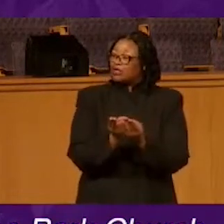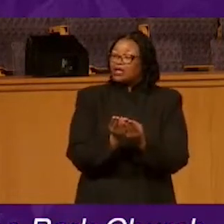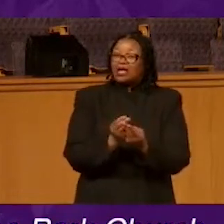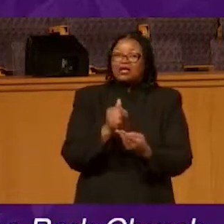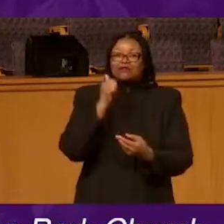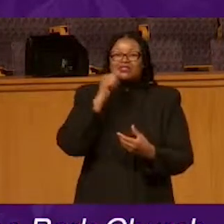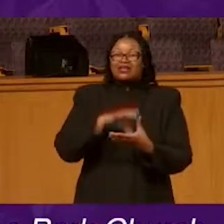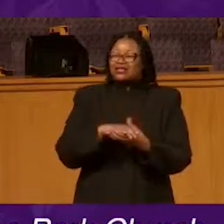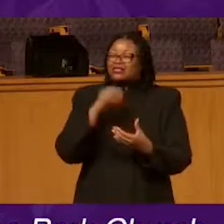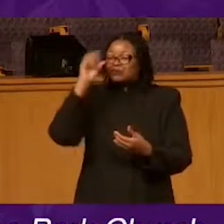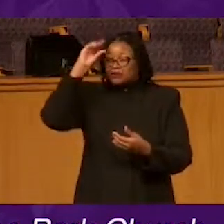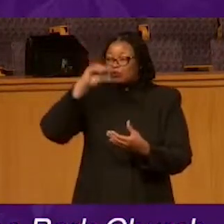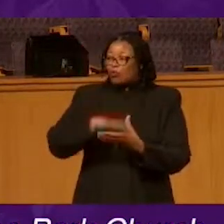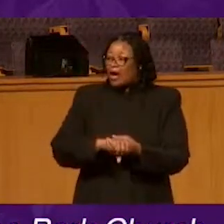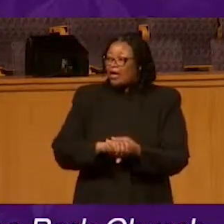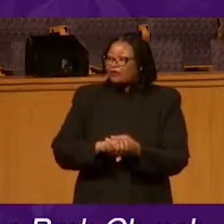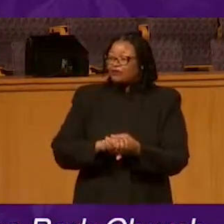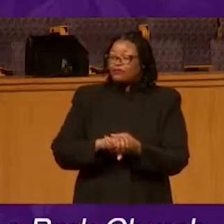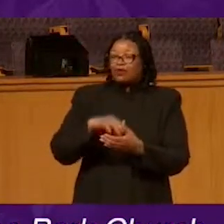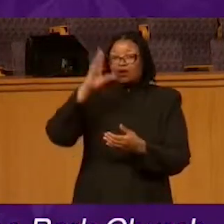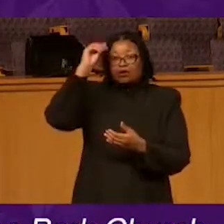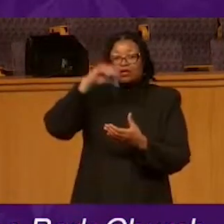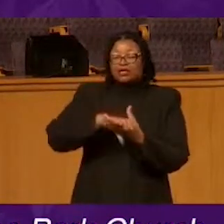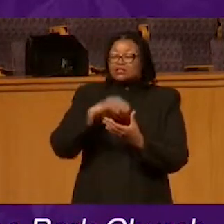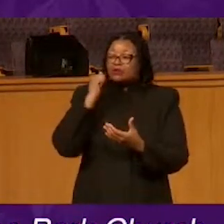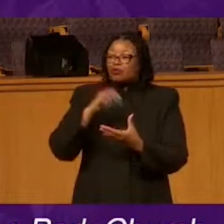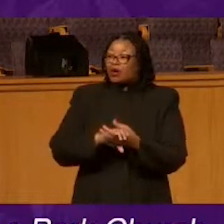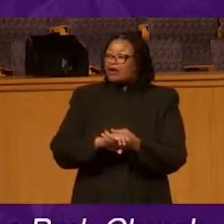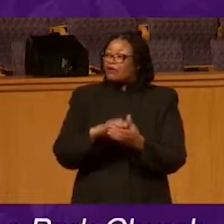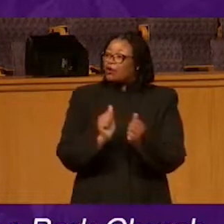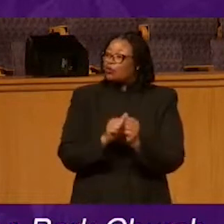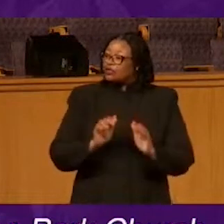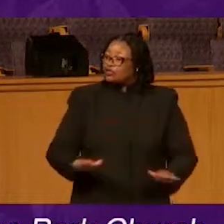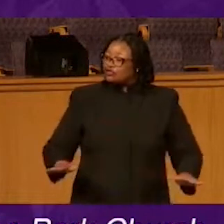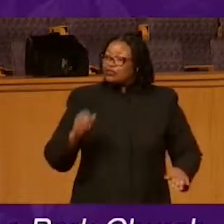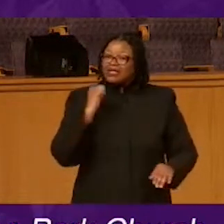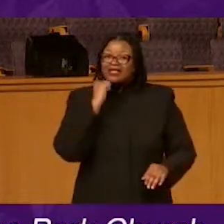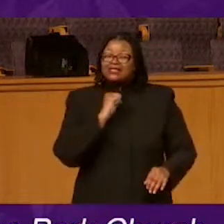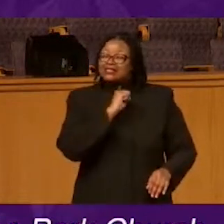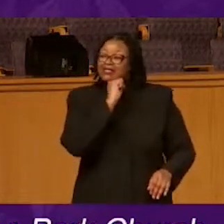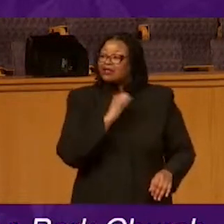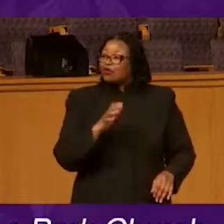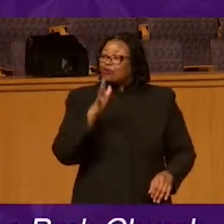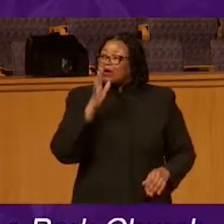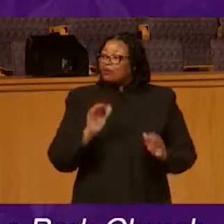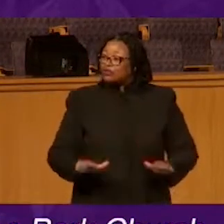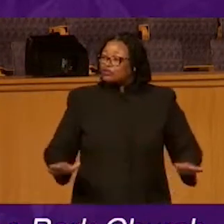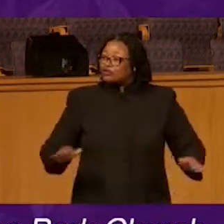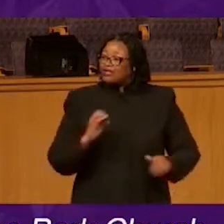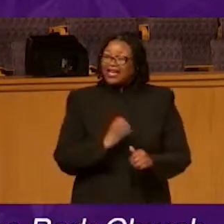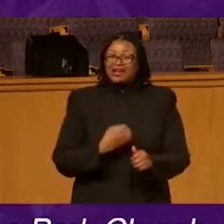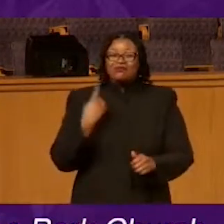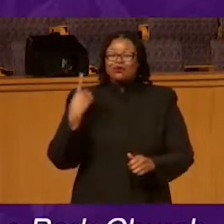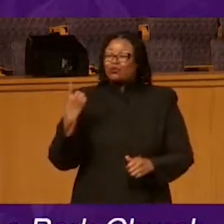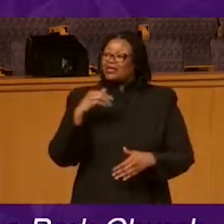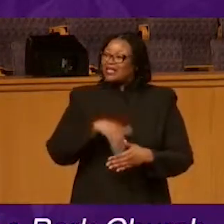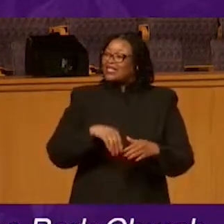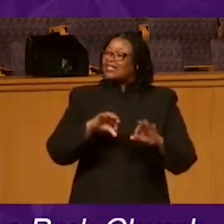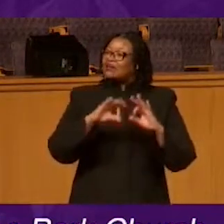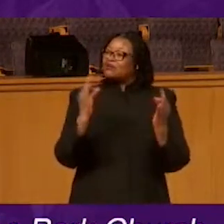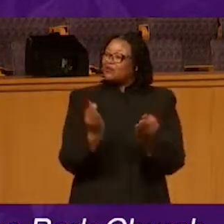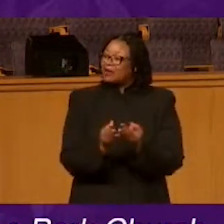husband or wife, or a husband, wife with children, or a single mom with children, everybody in those